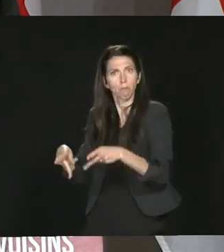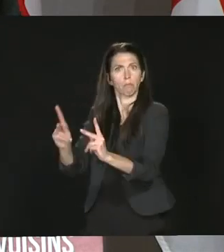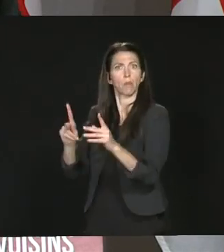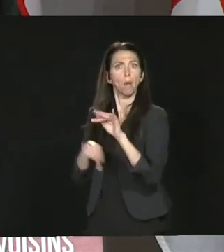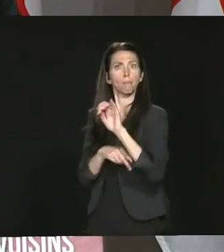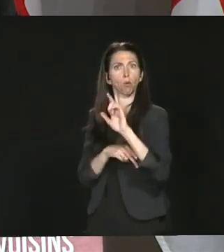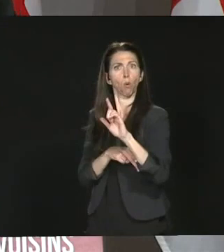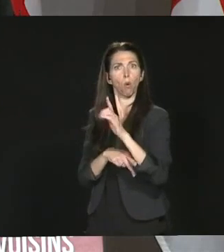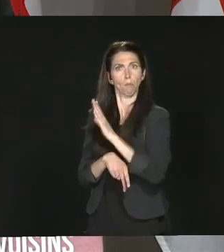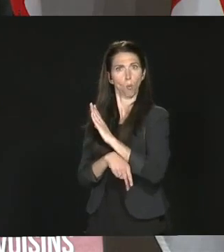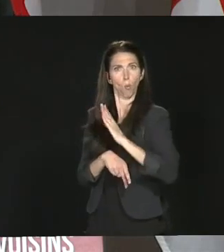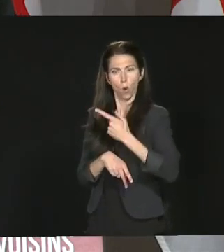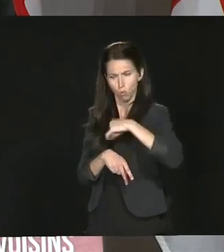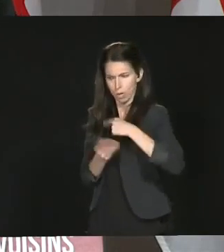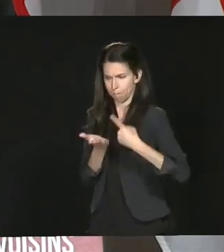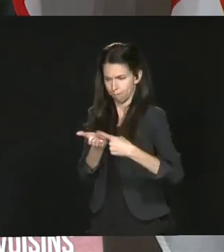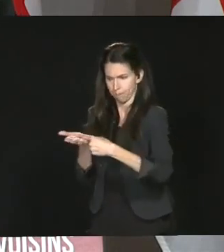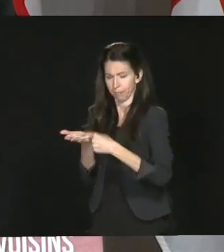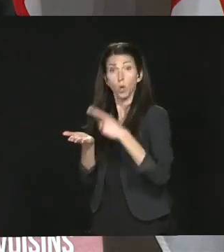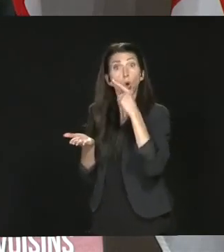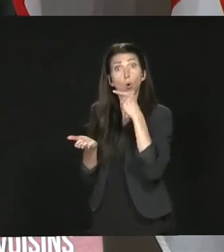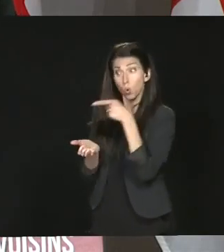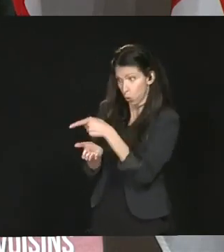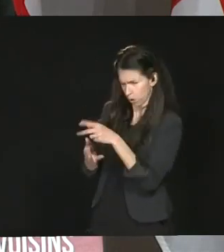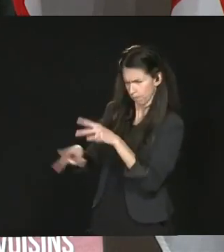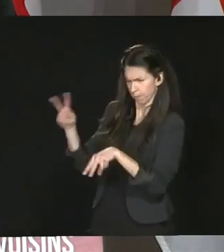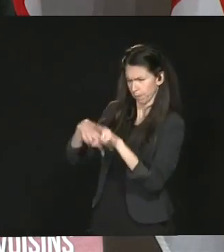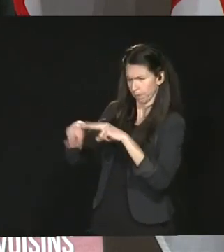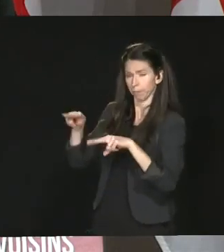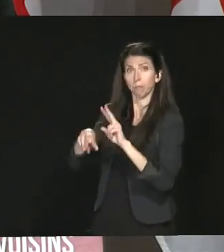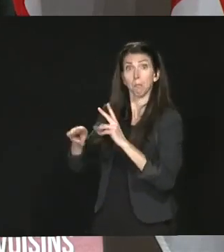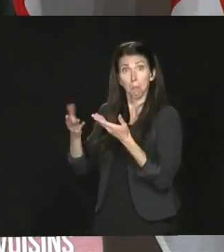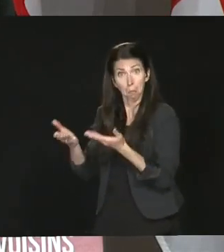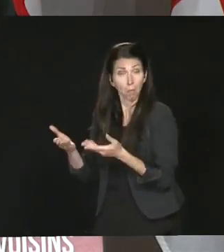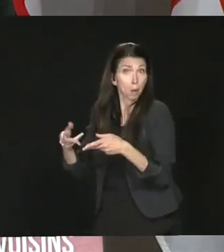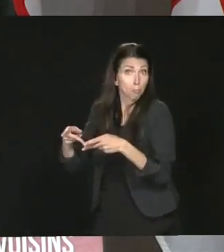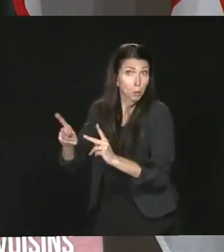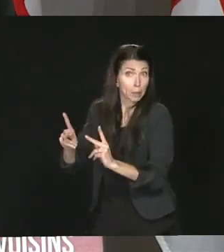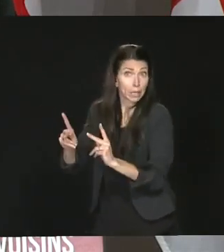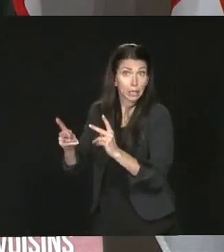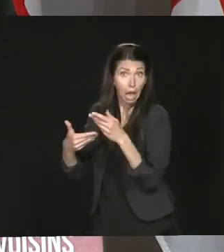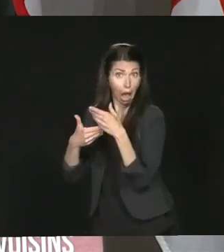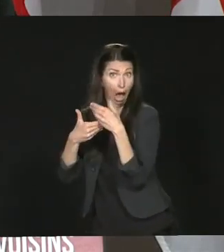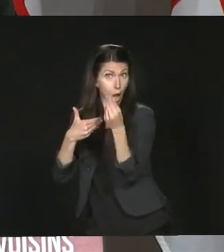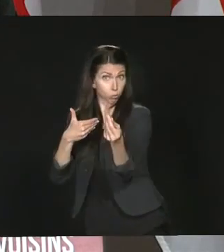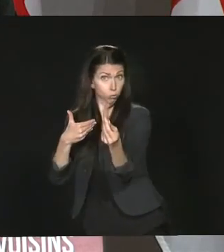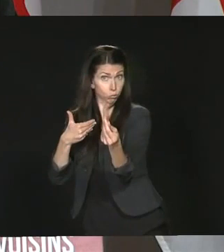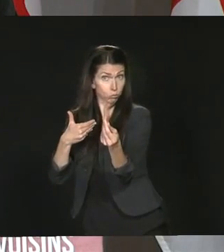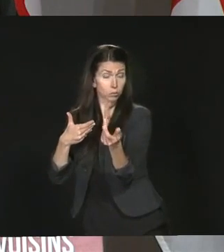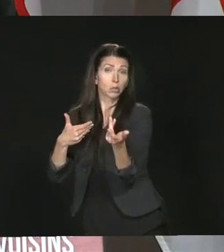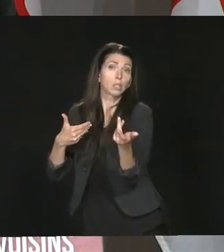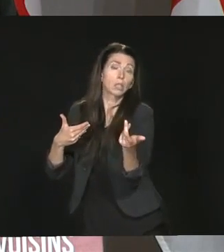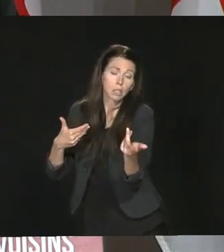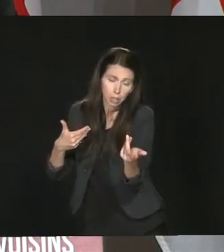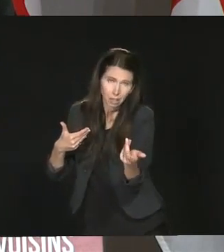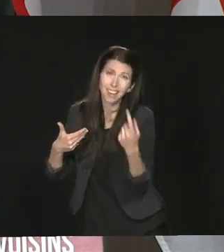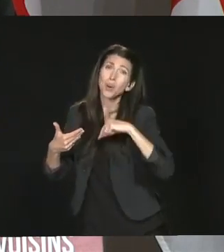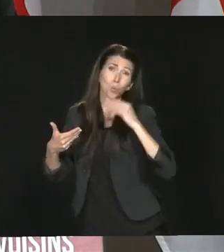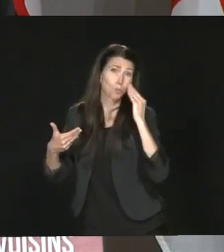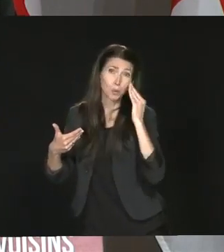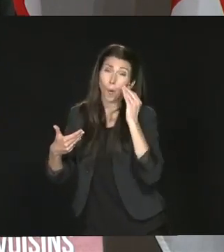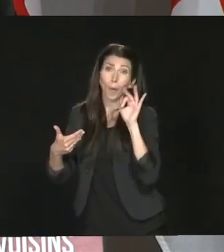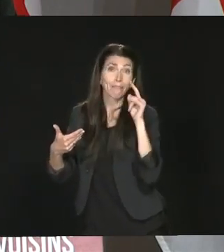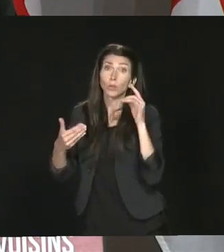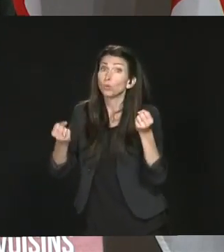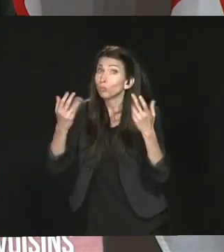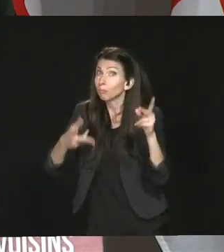dealt with, because we recognize that crowding in our prisons and the potential risk of in the prisons through